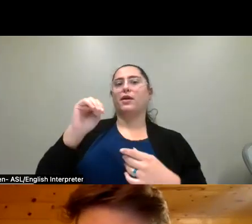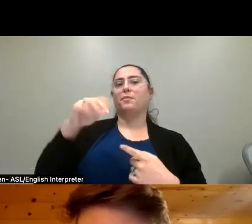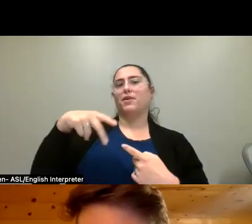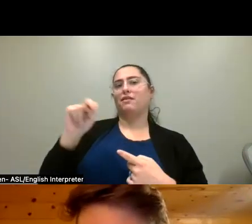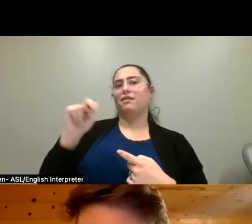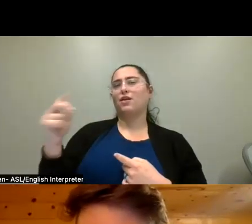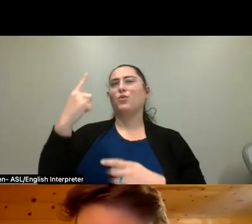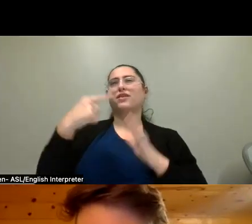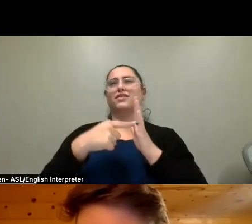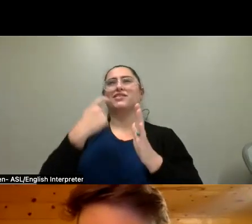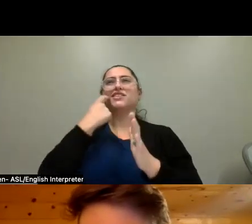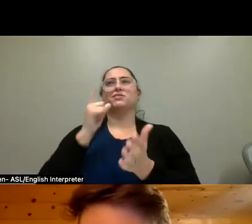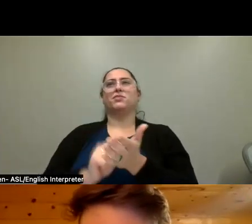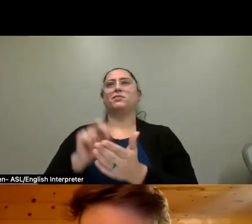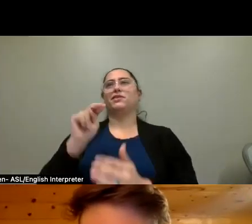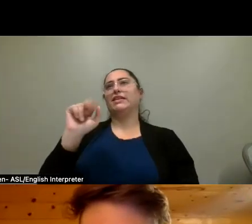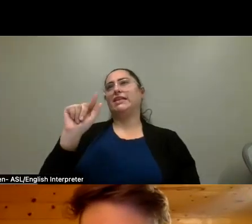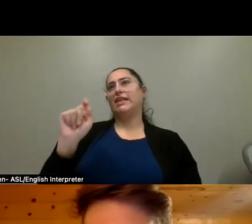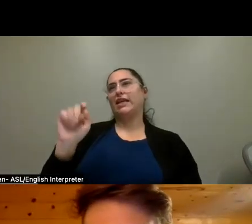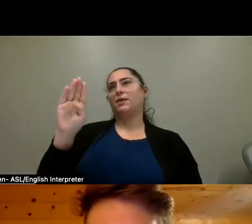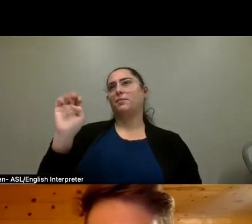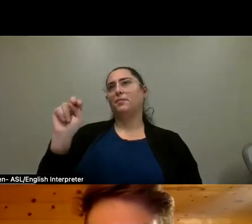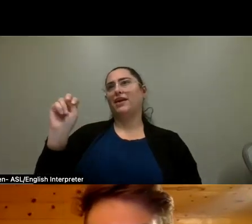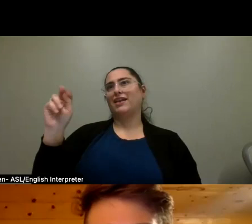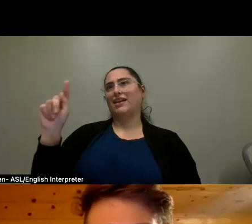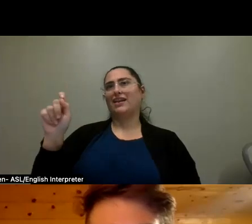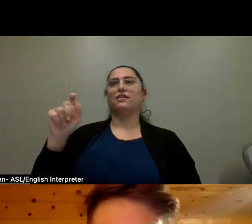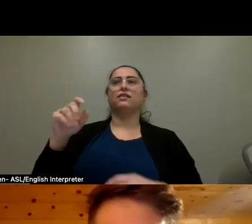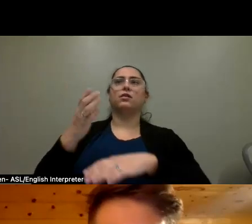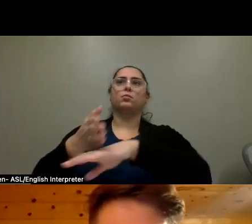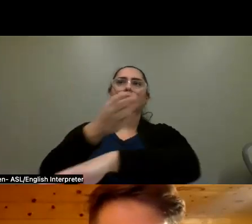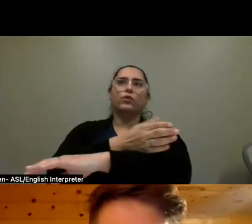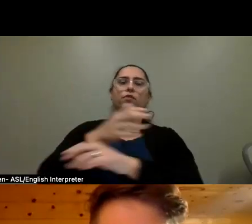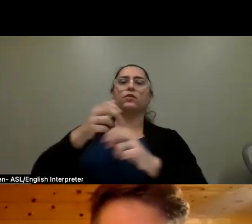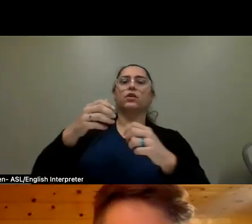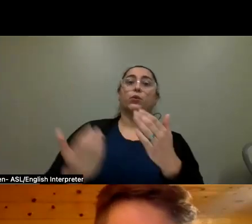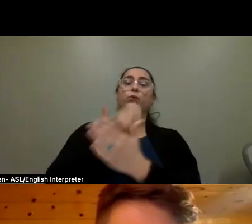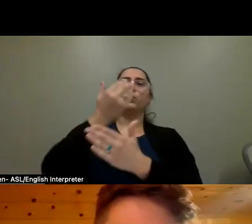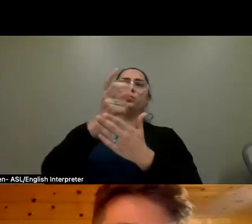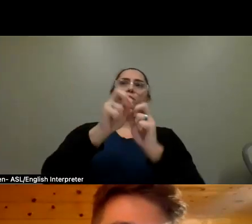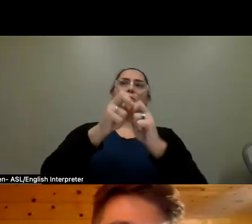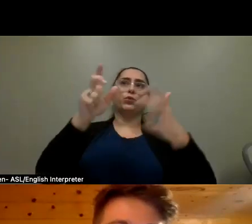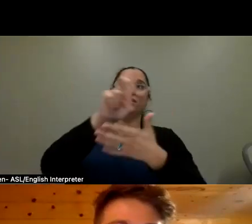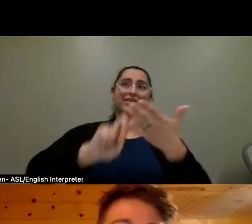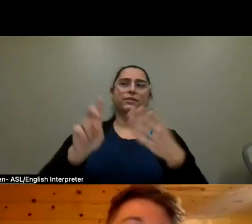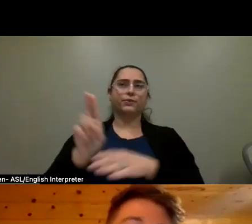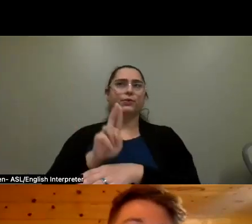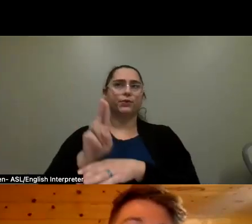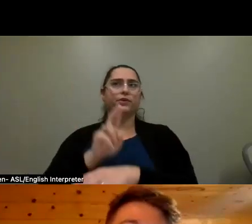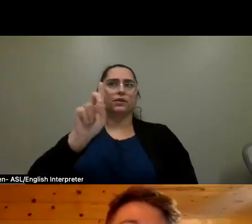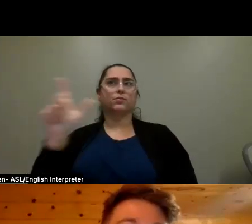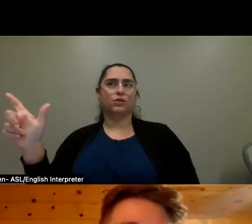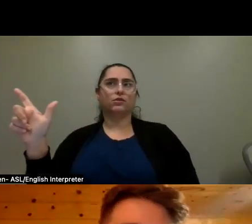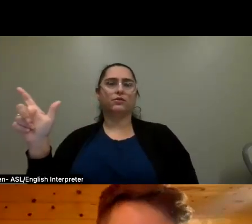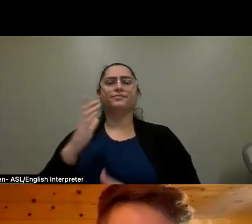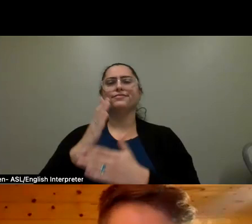from Nate Bennett. It's called Improving de novo Protein Design using Deep Learning. So some of